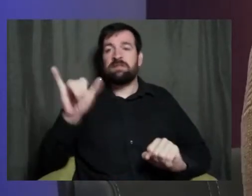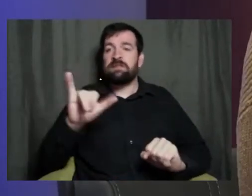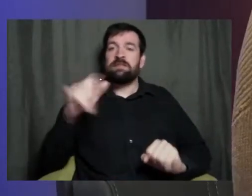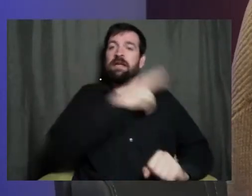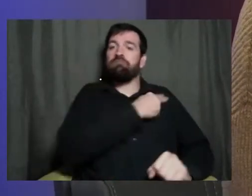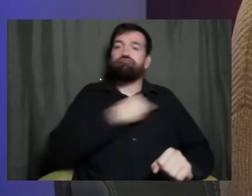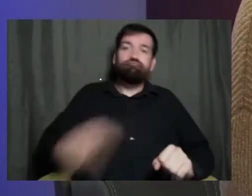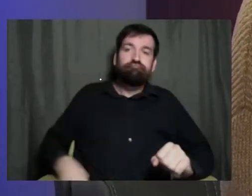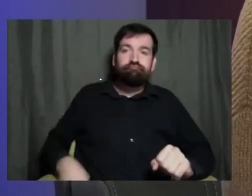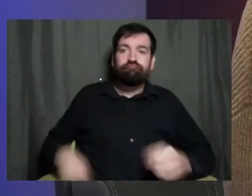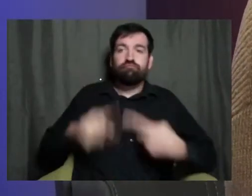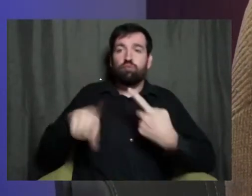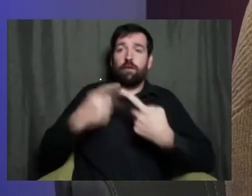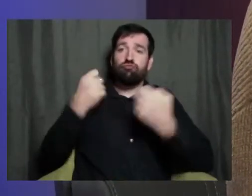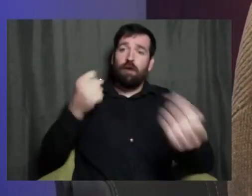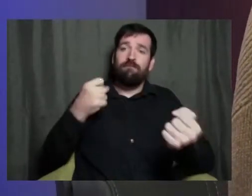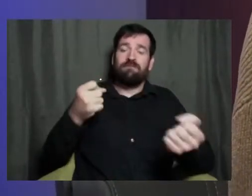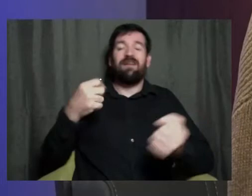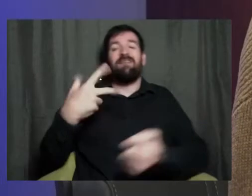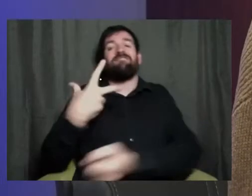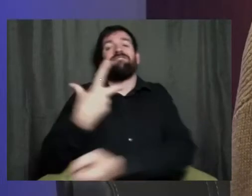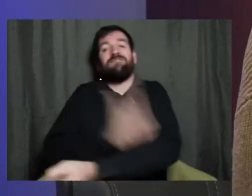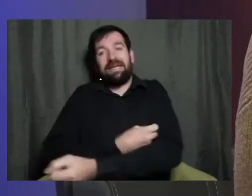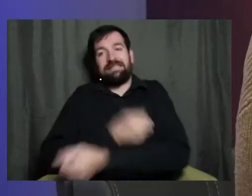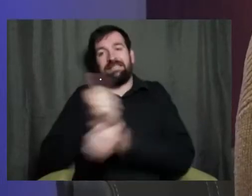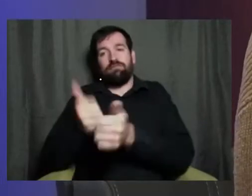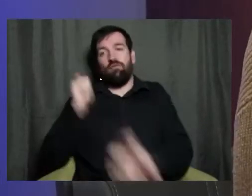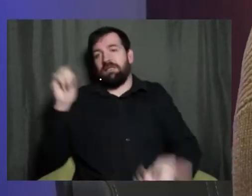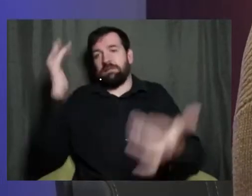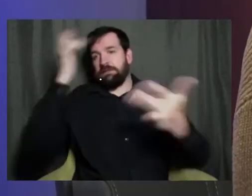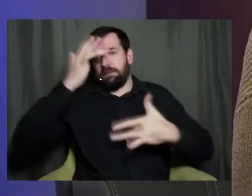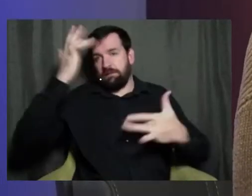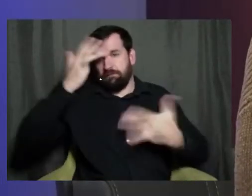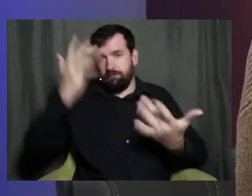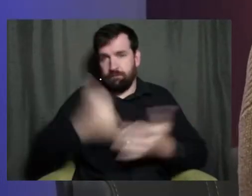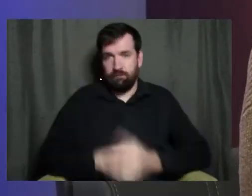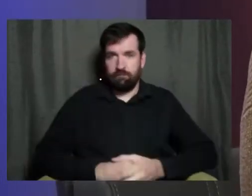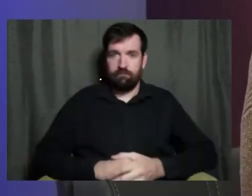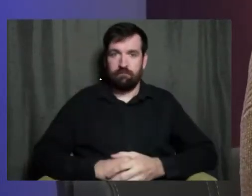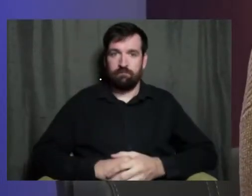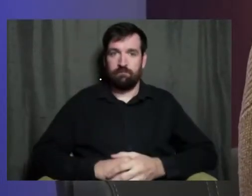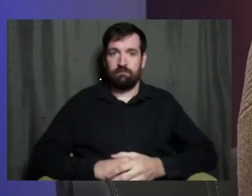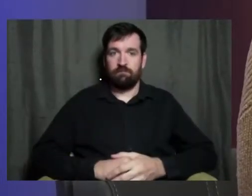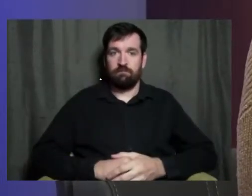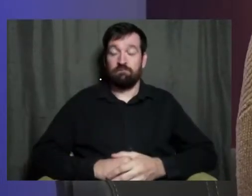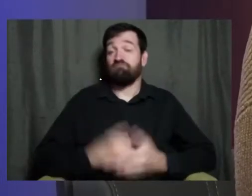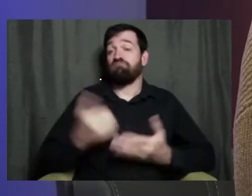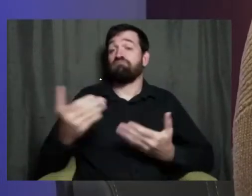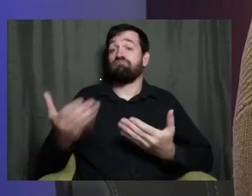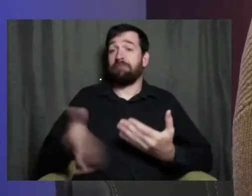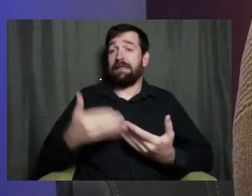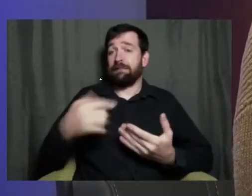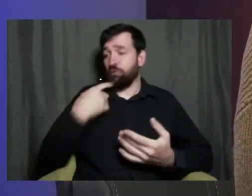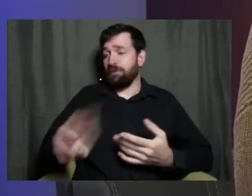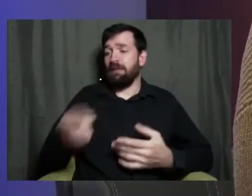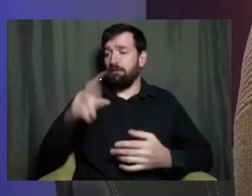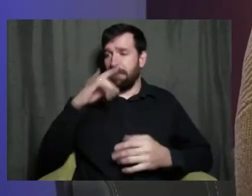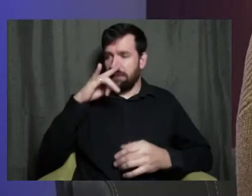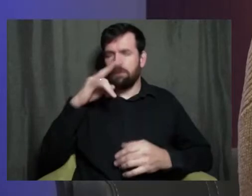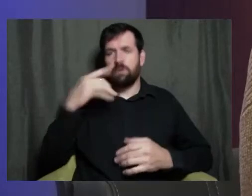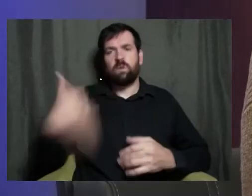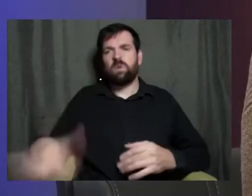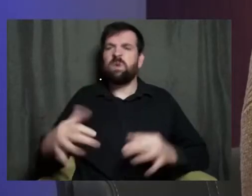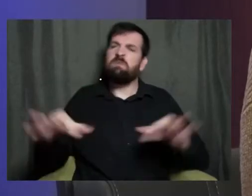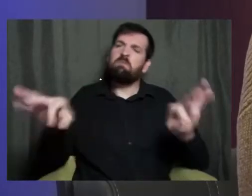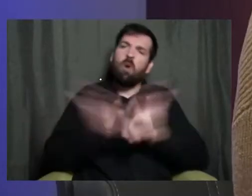safe, you get vaccines so you don't get sick with certain things. It's easy to tell kids, oh, this is really important, but a lot of